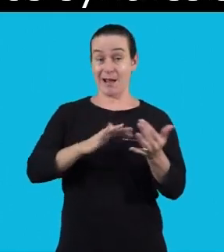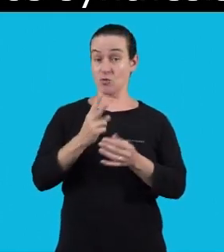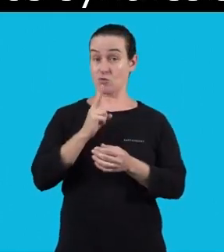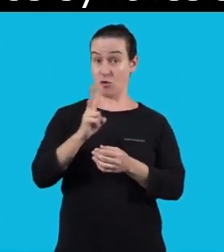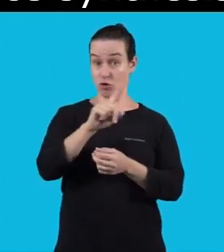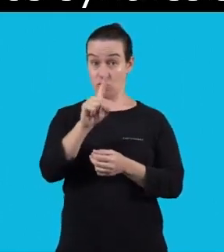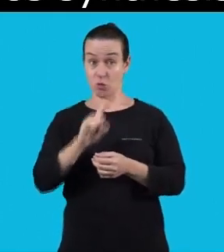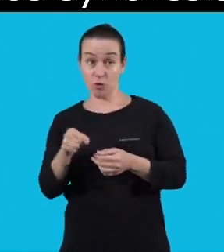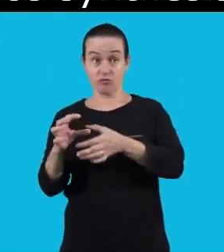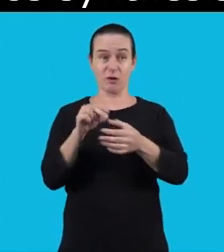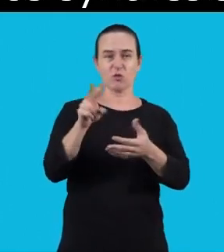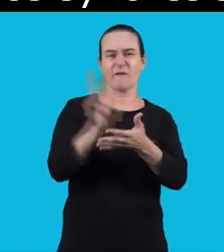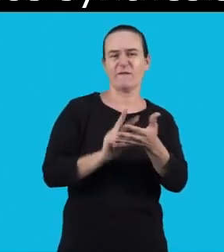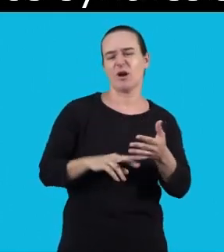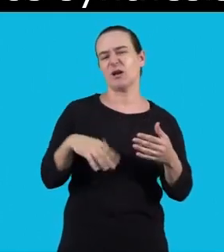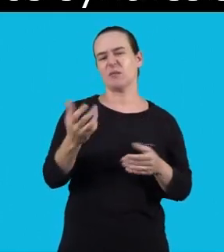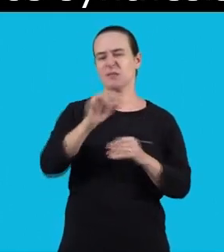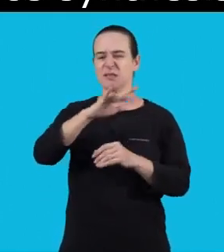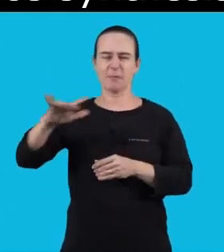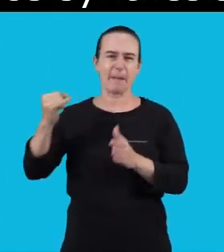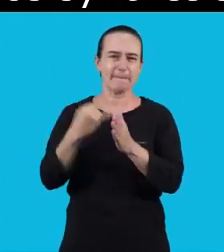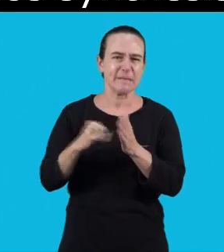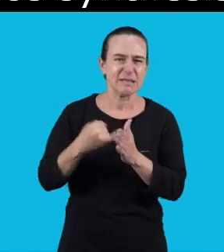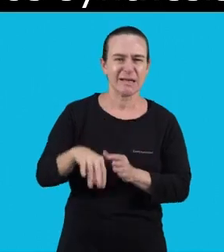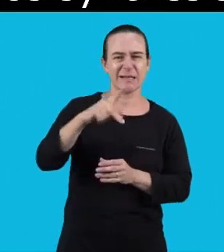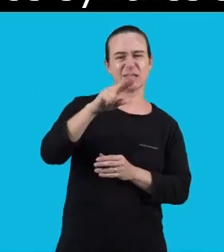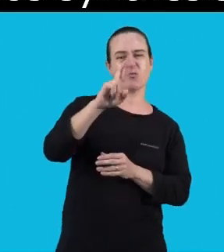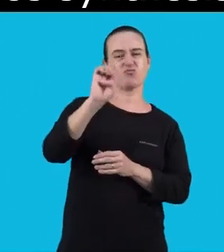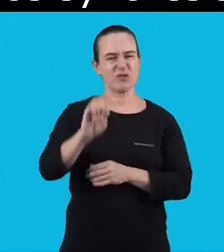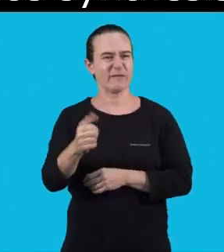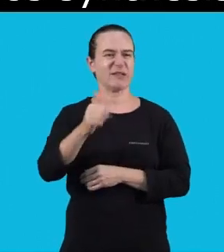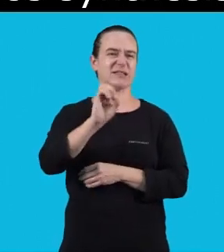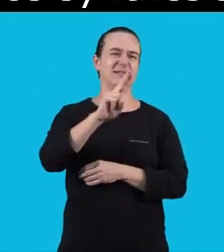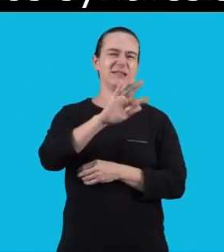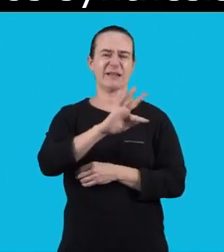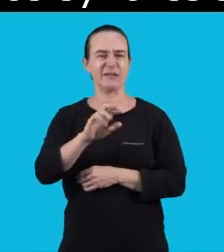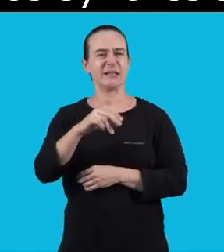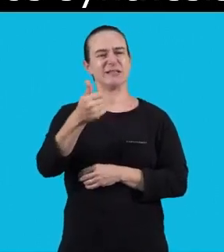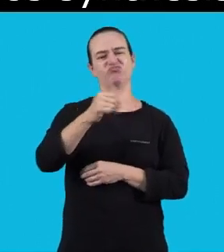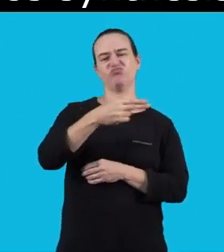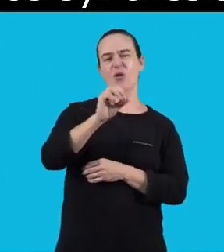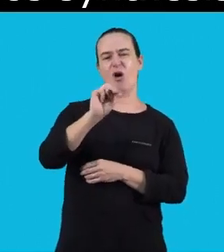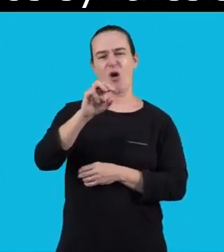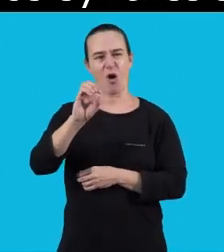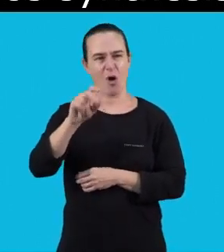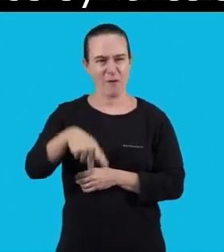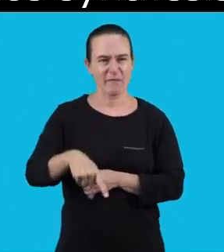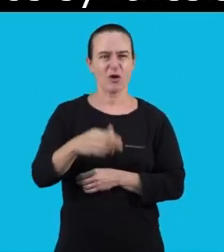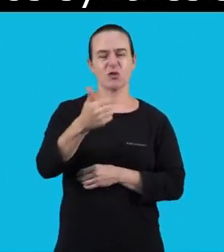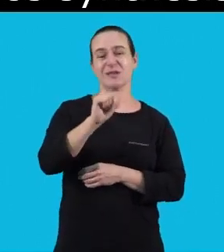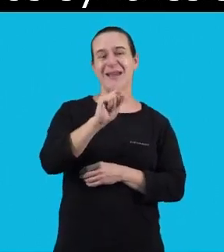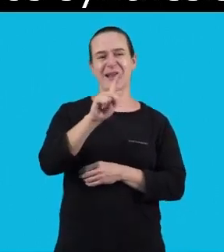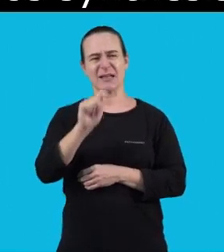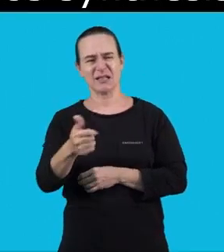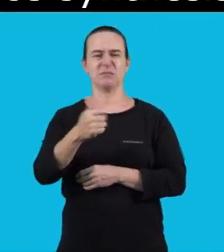Answering vocabulary-related questions like spelling errors, prefixes, suffixes, homophones, antonyms,